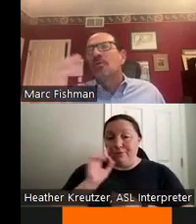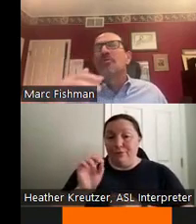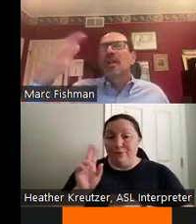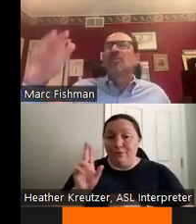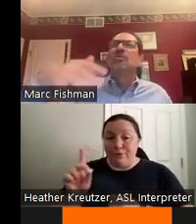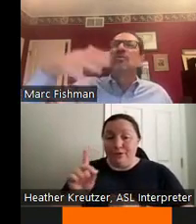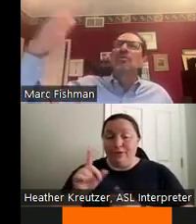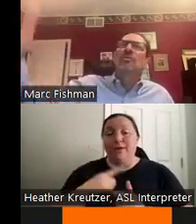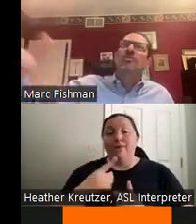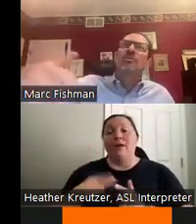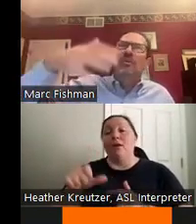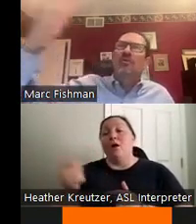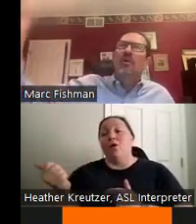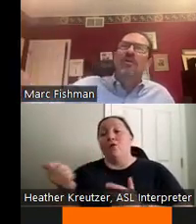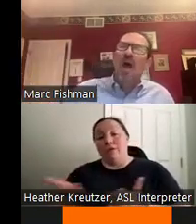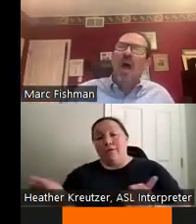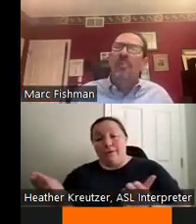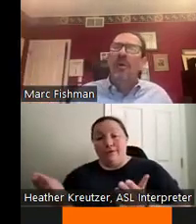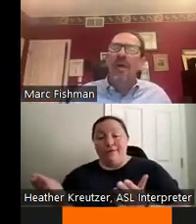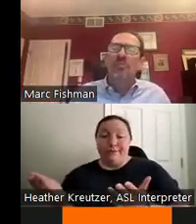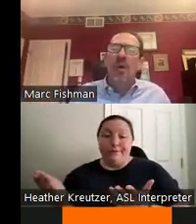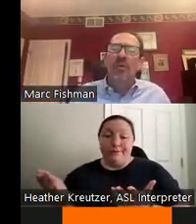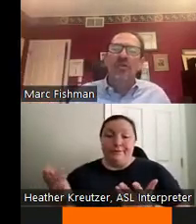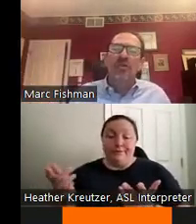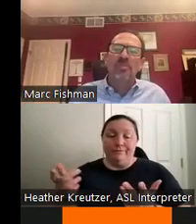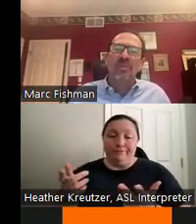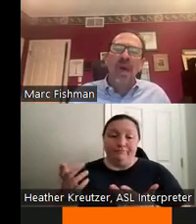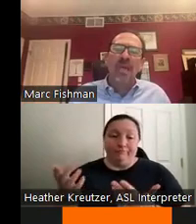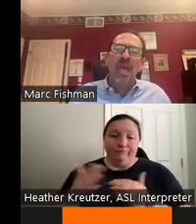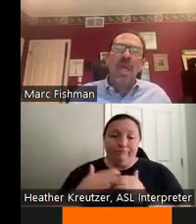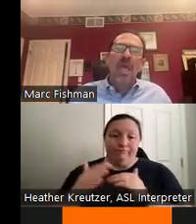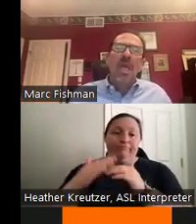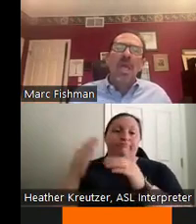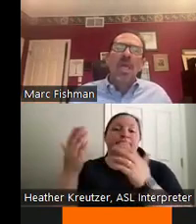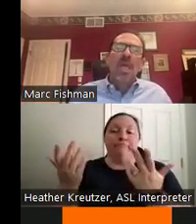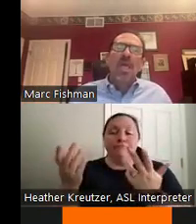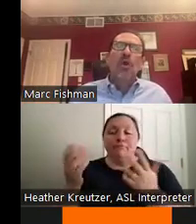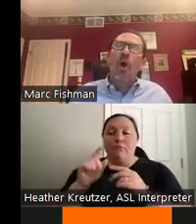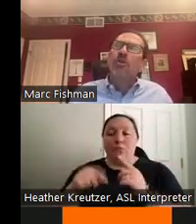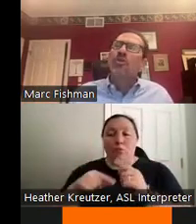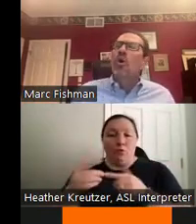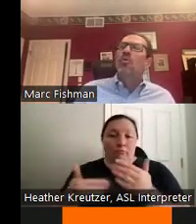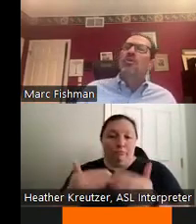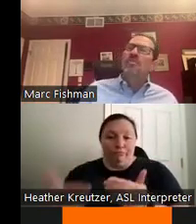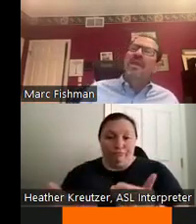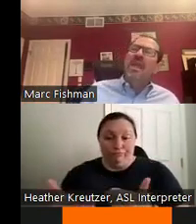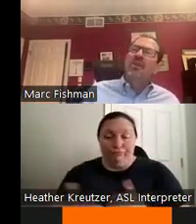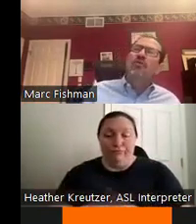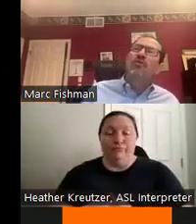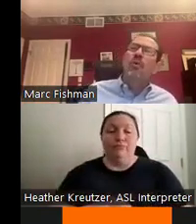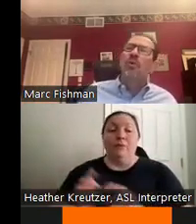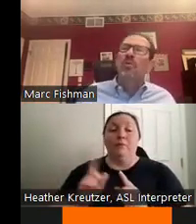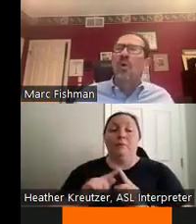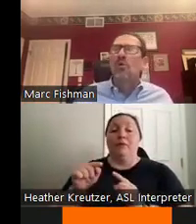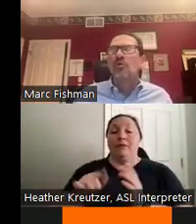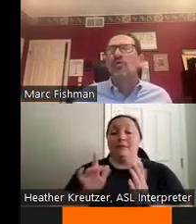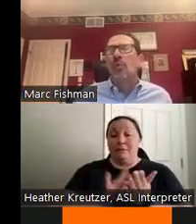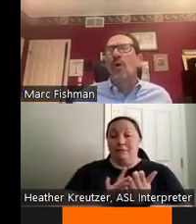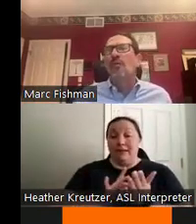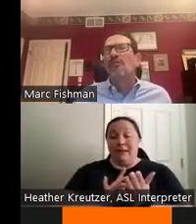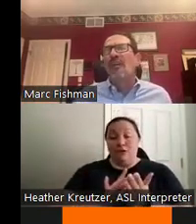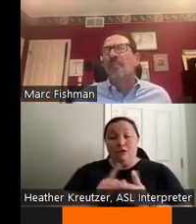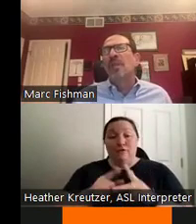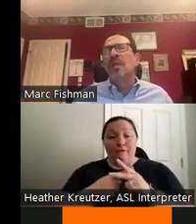and then other things filter on top as progress is made. But It also, this medication forward